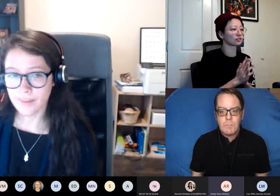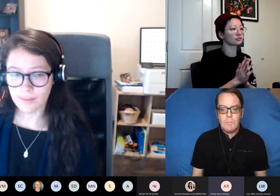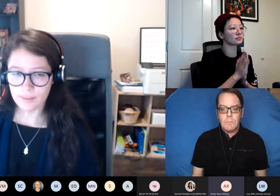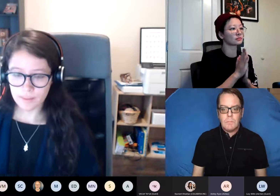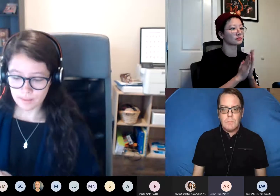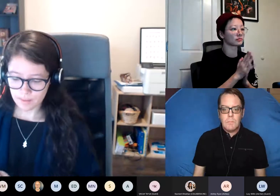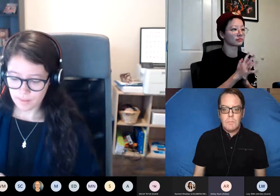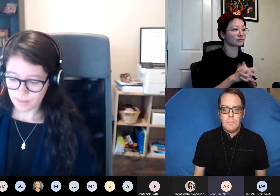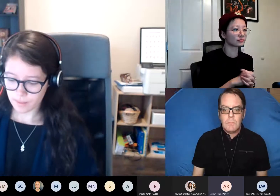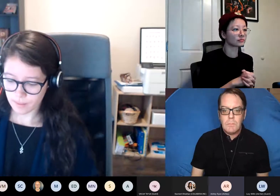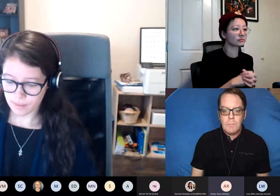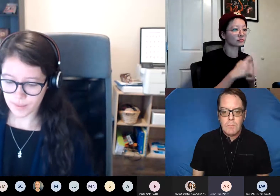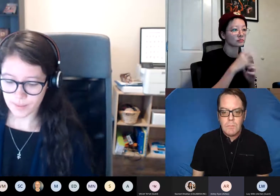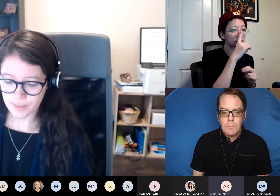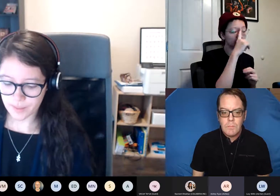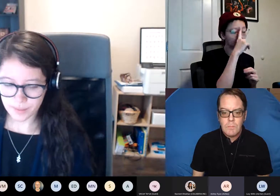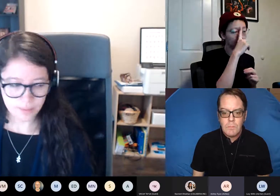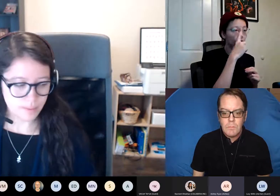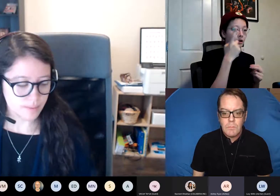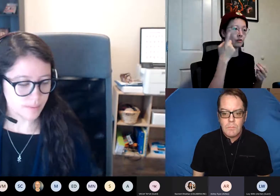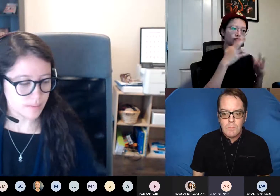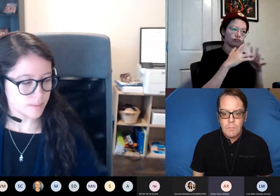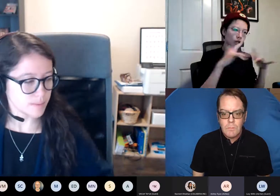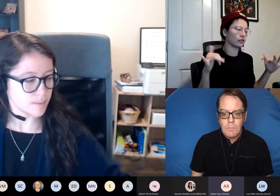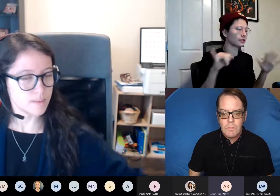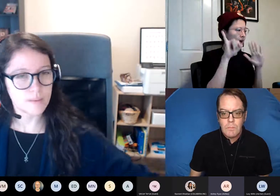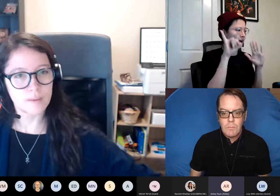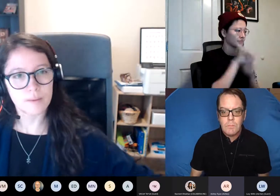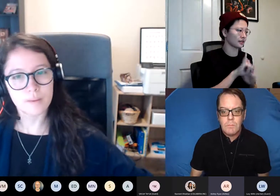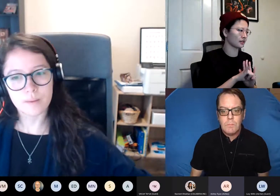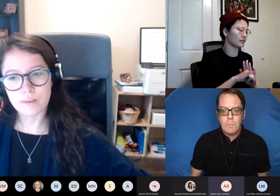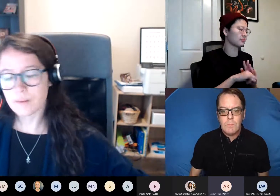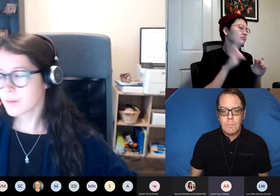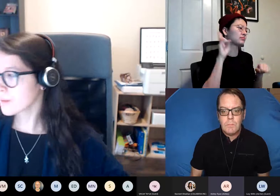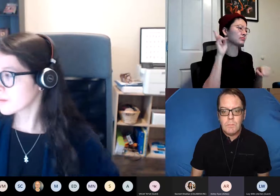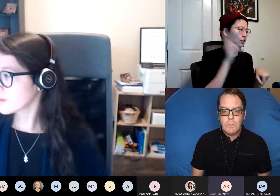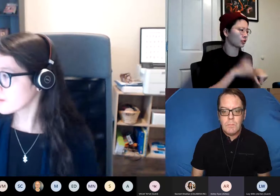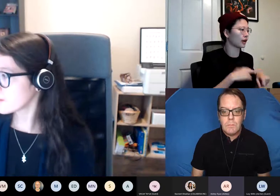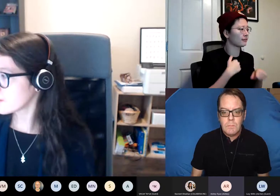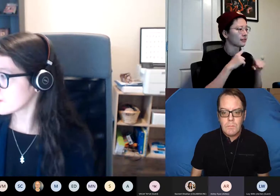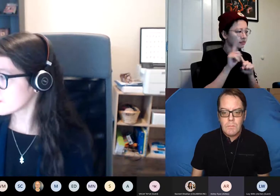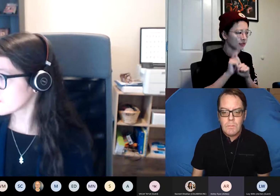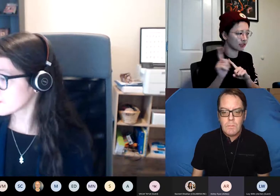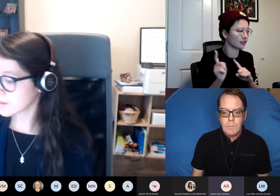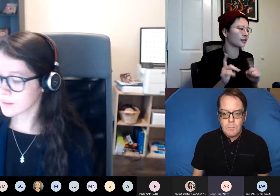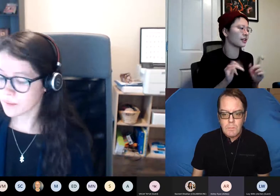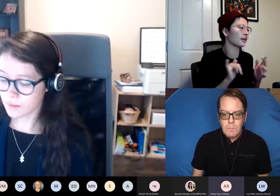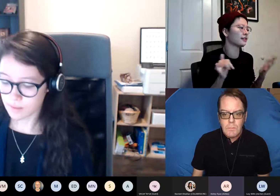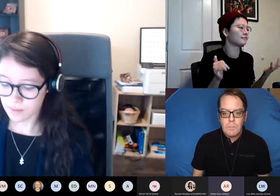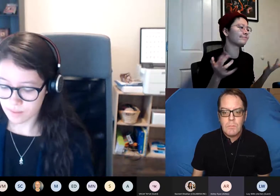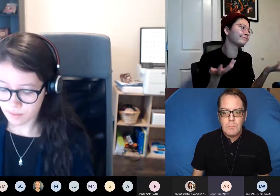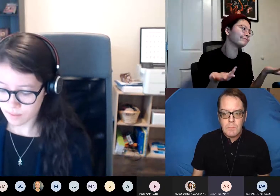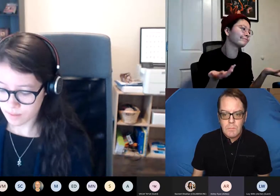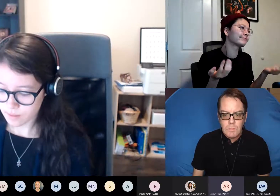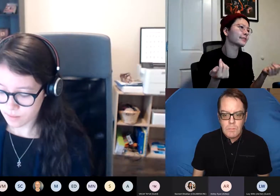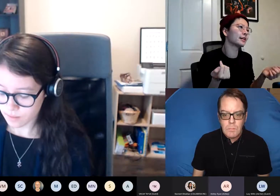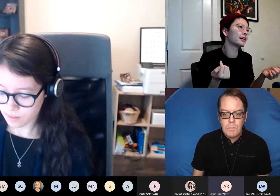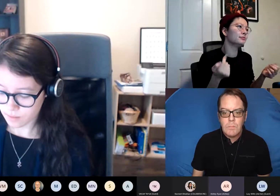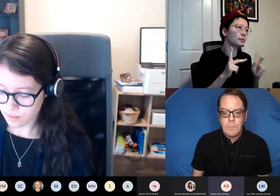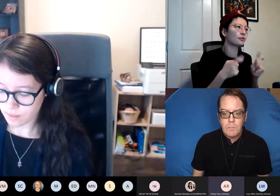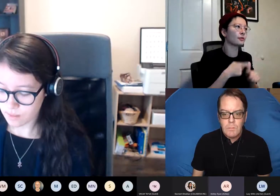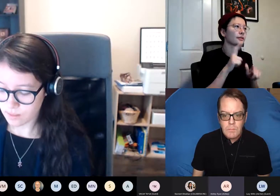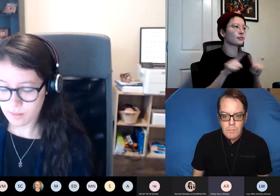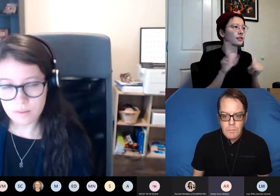mentioned earlier that the deaf community is quite diverse, and I'd like to go into detail about what that means. There are various identities within the